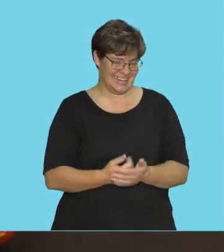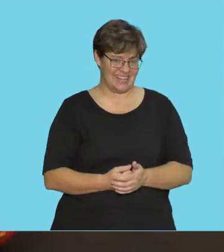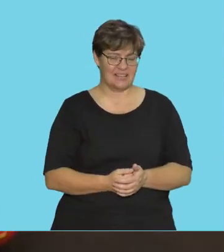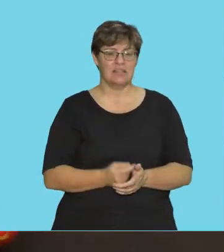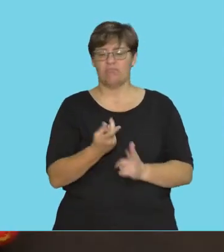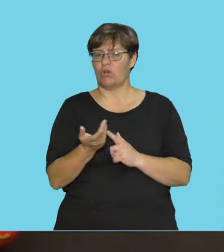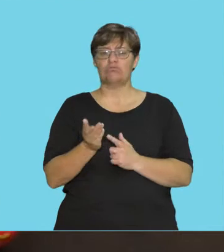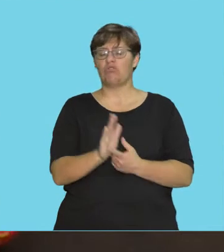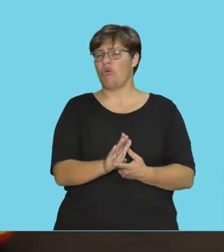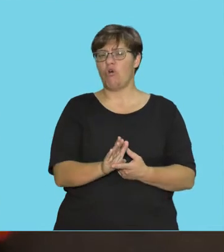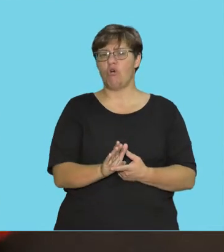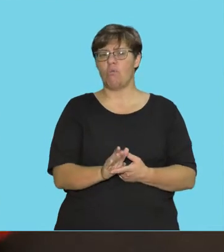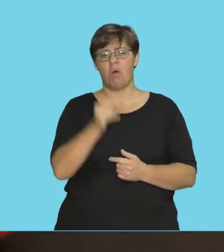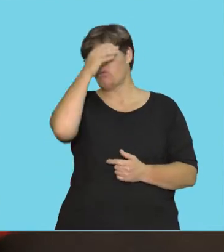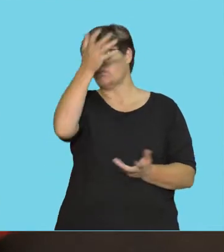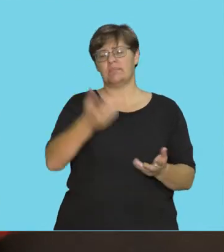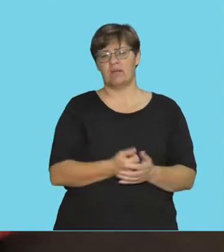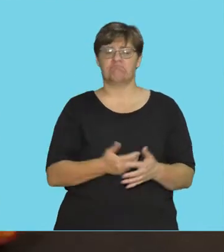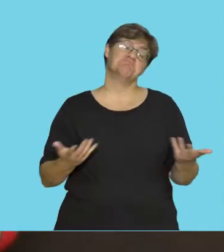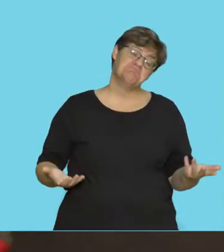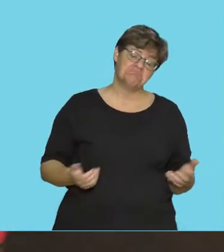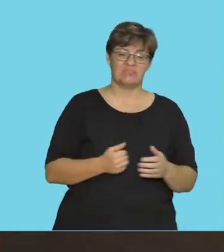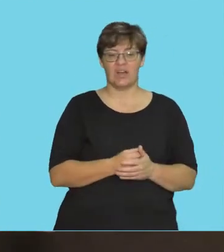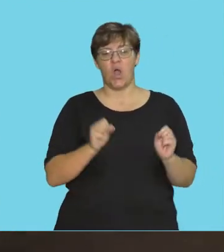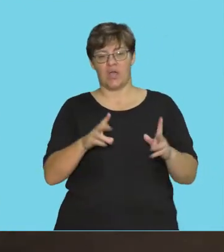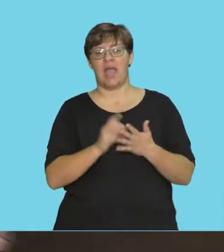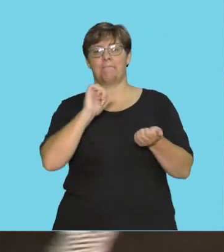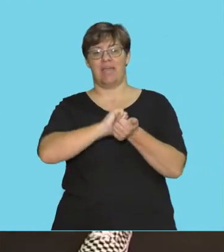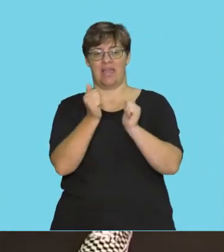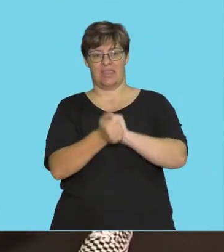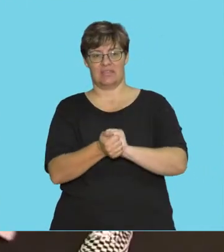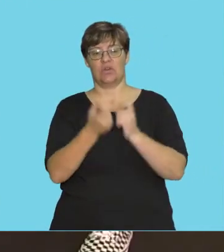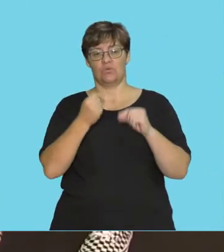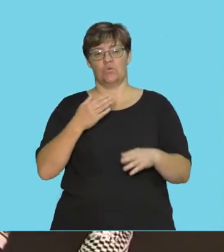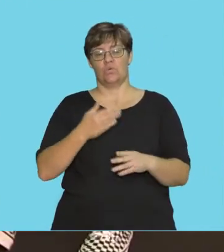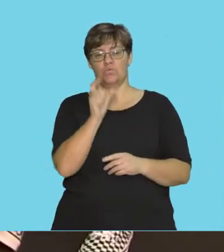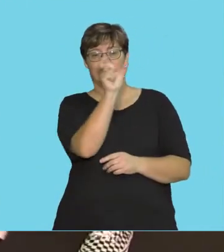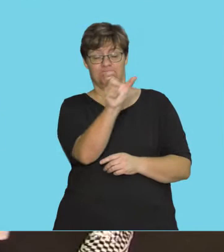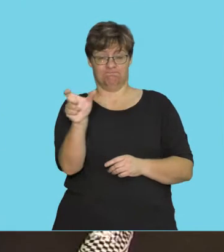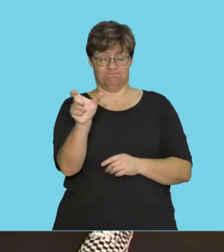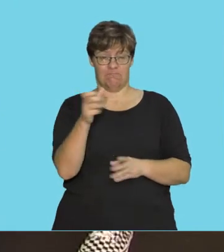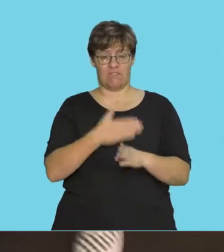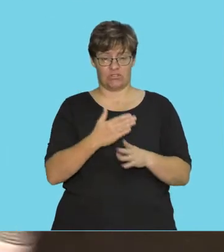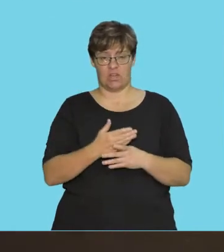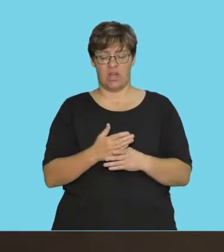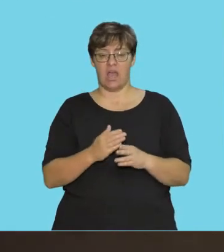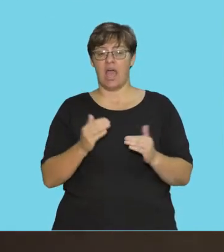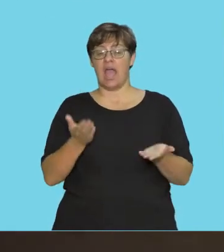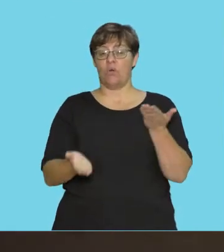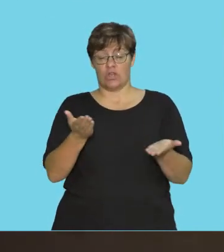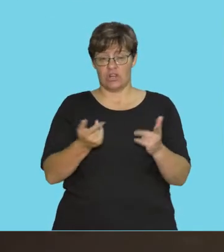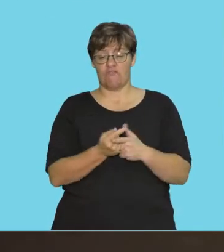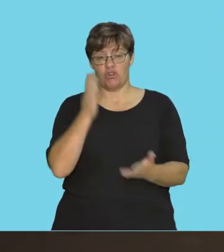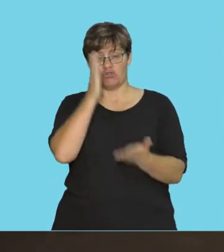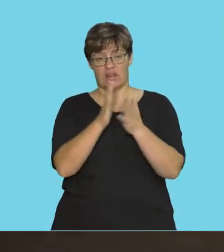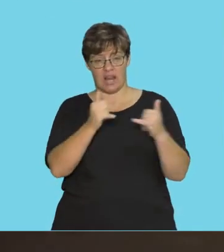I think that's an important... Show us, take a concept. Okay, so for maths, we're doing functions. So the equation for